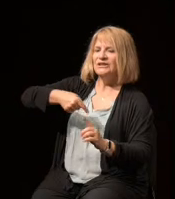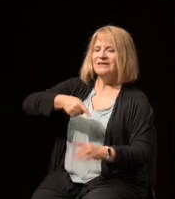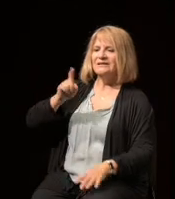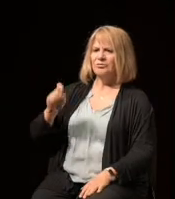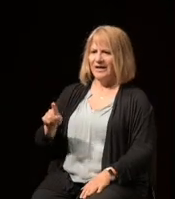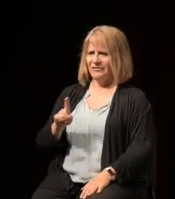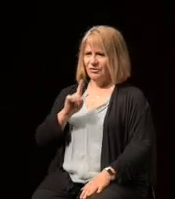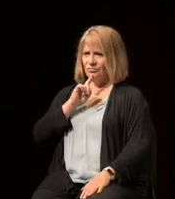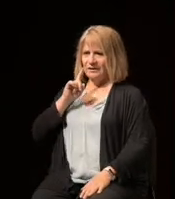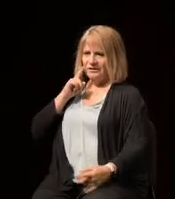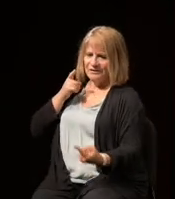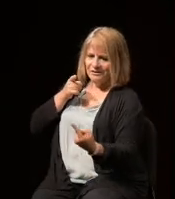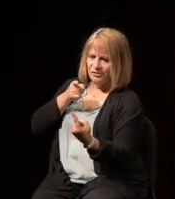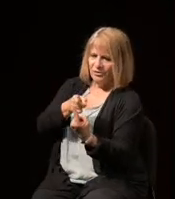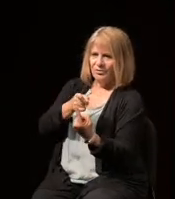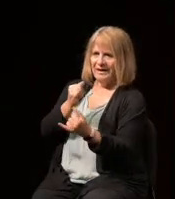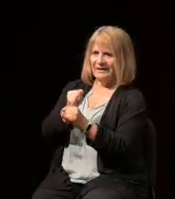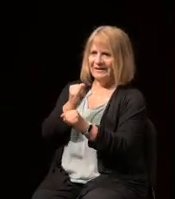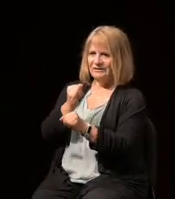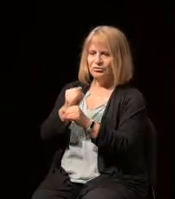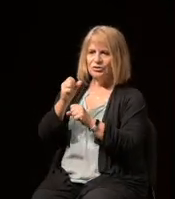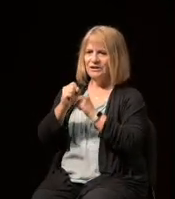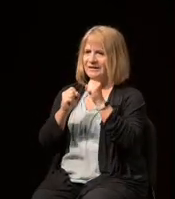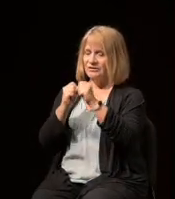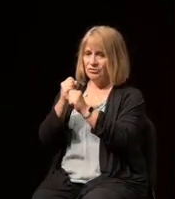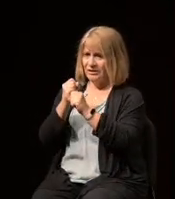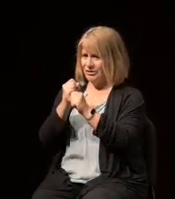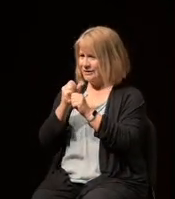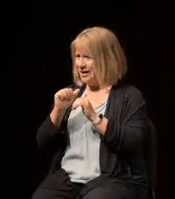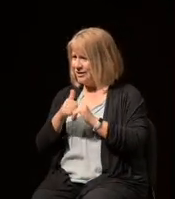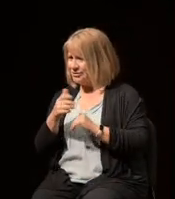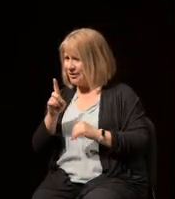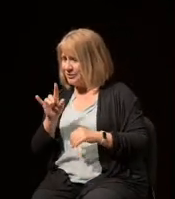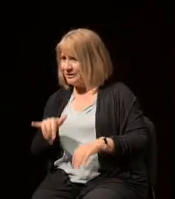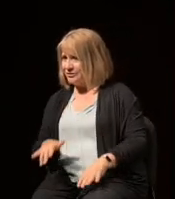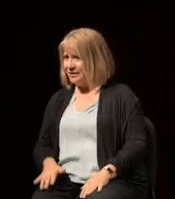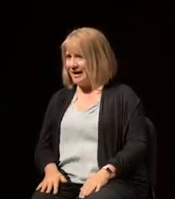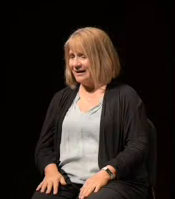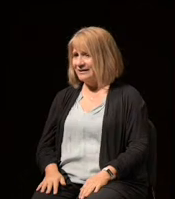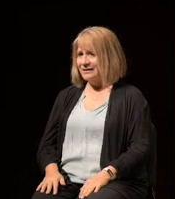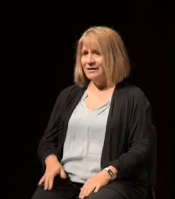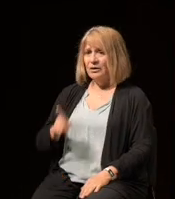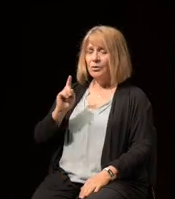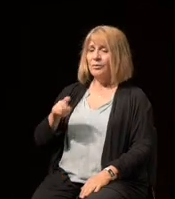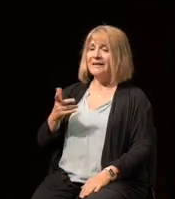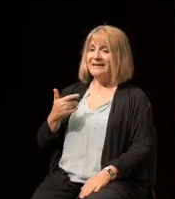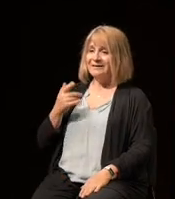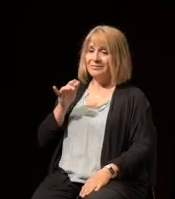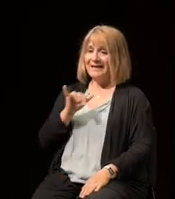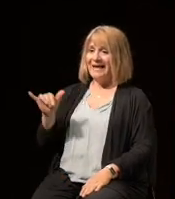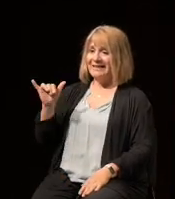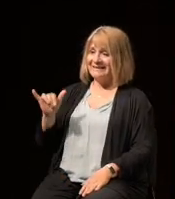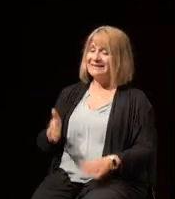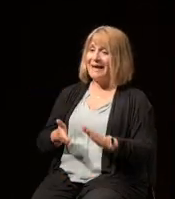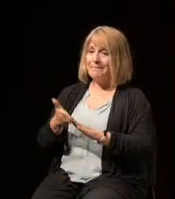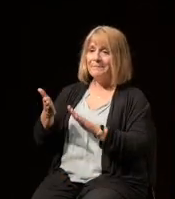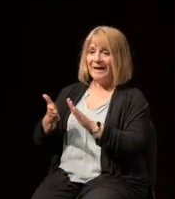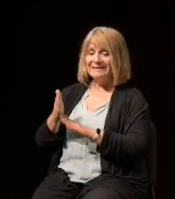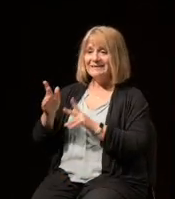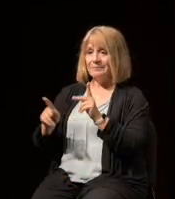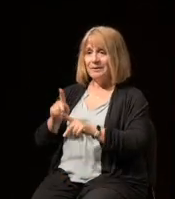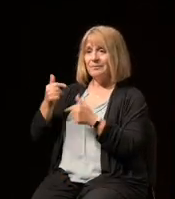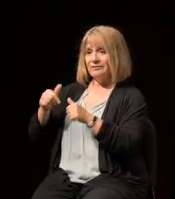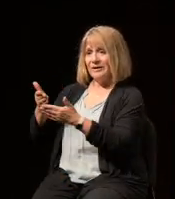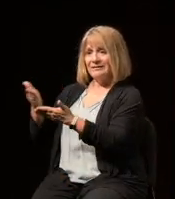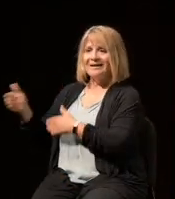the institution and its structures, and do so at the pace of the people that you're trying to serve, not at the pace of the